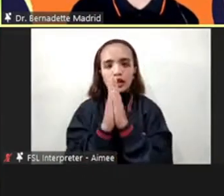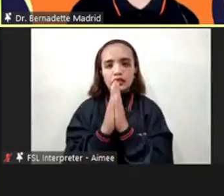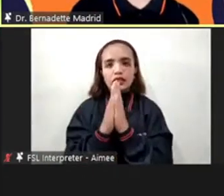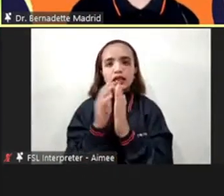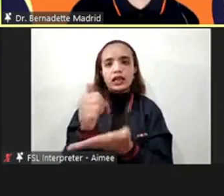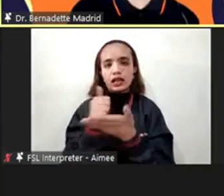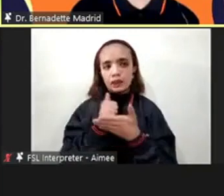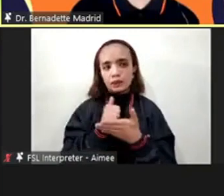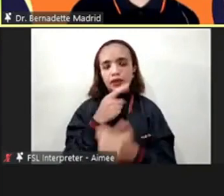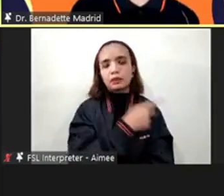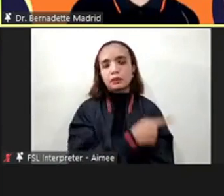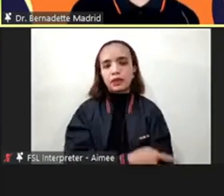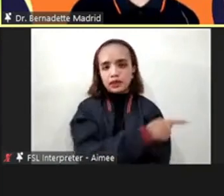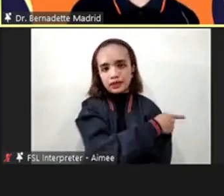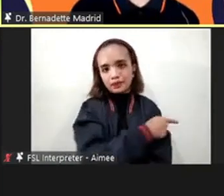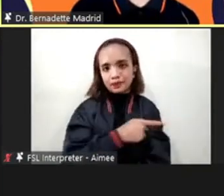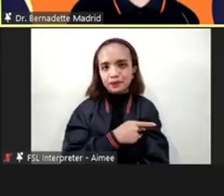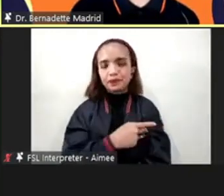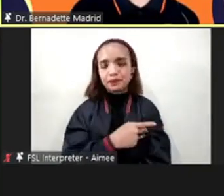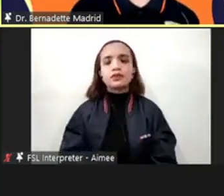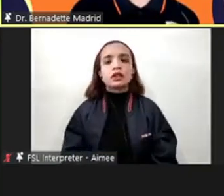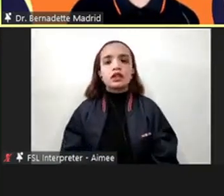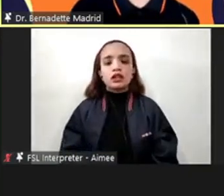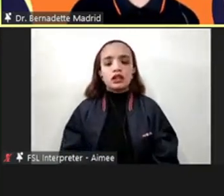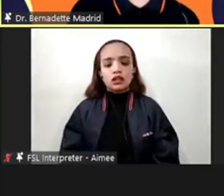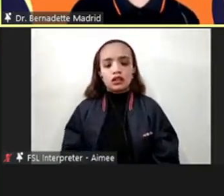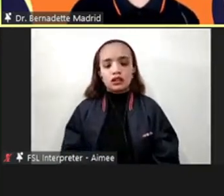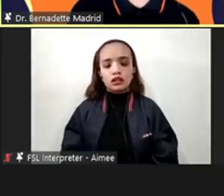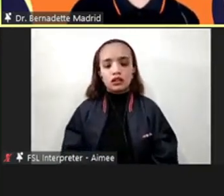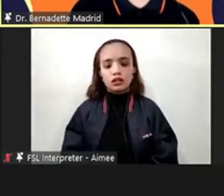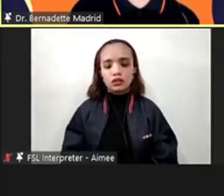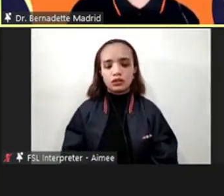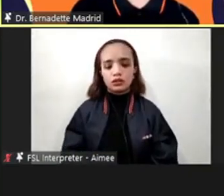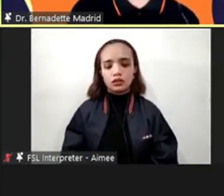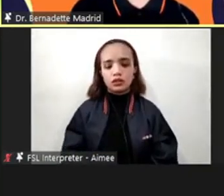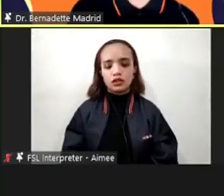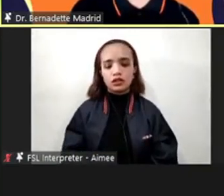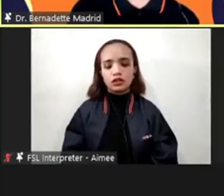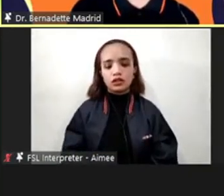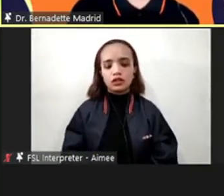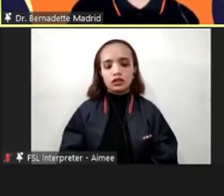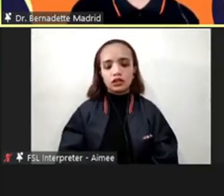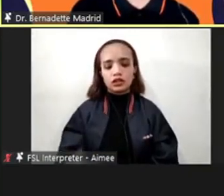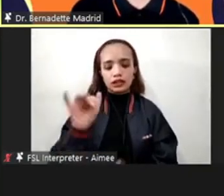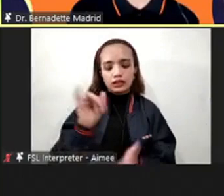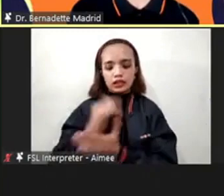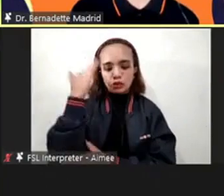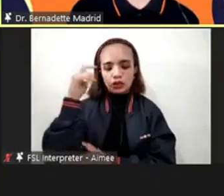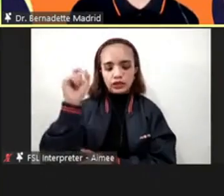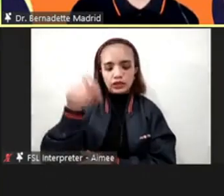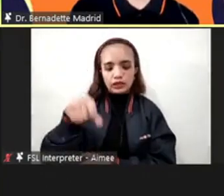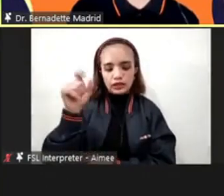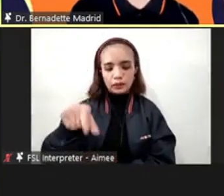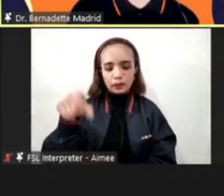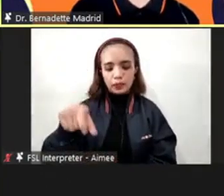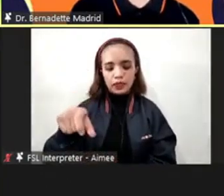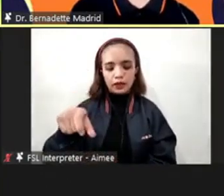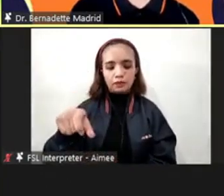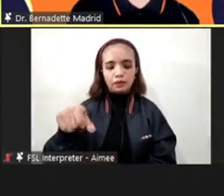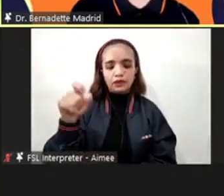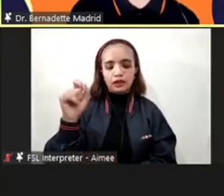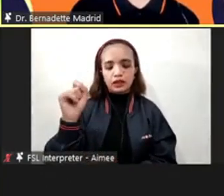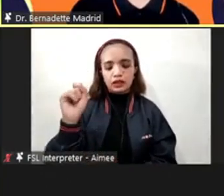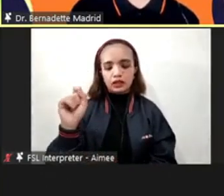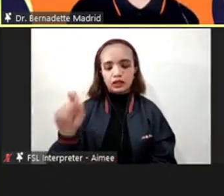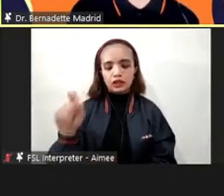pasyente. So that's why we had to work with the hotline. So yung COVID hotline sa PGH,